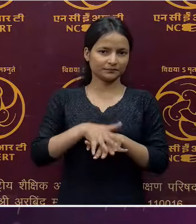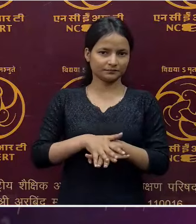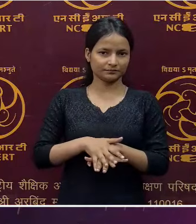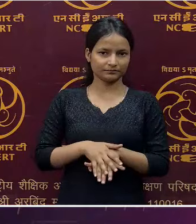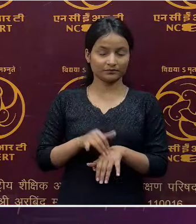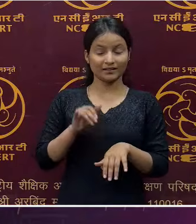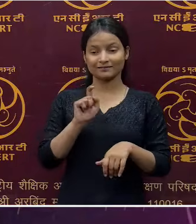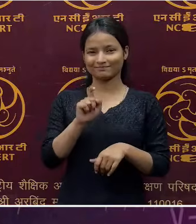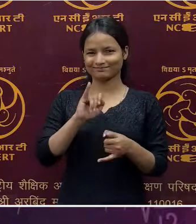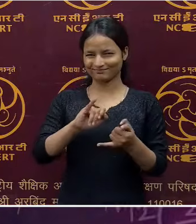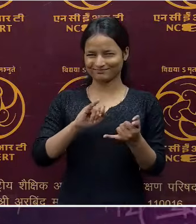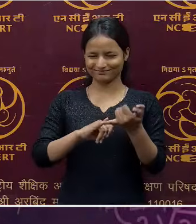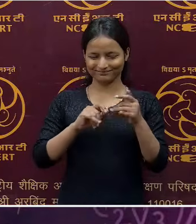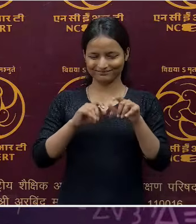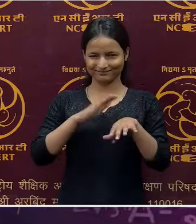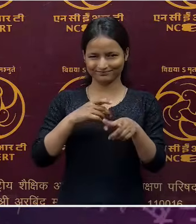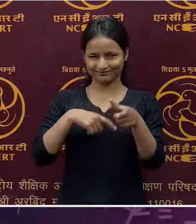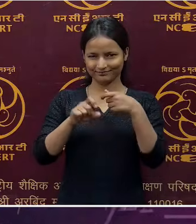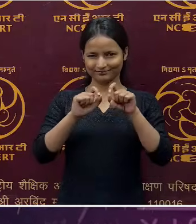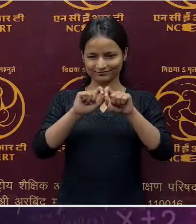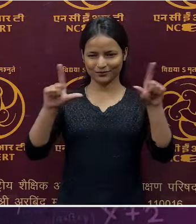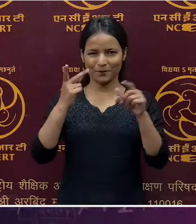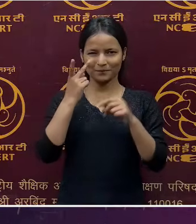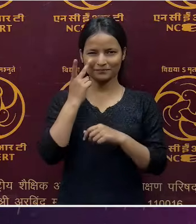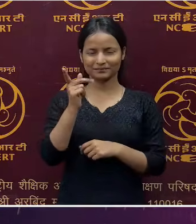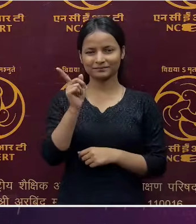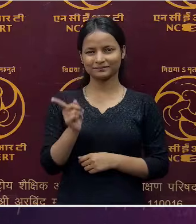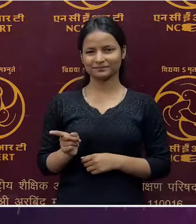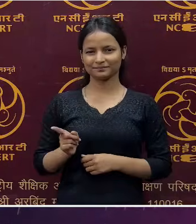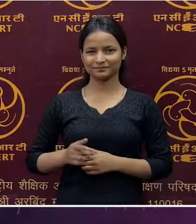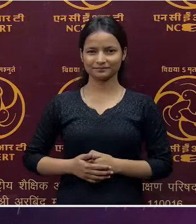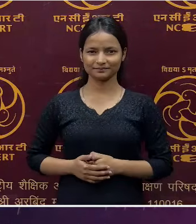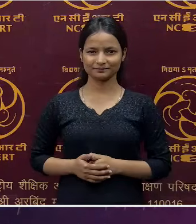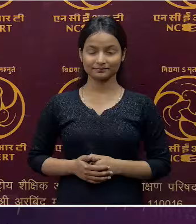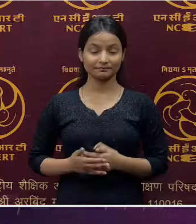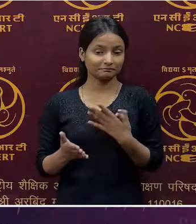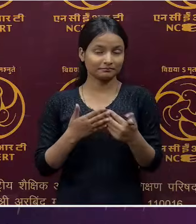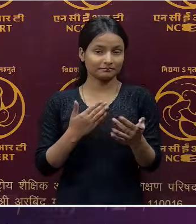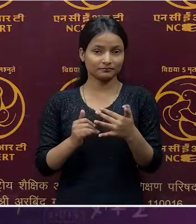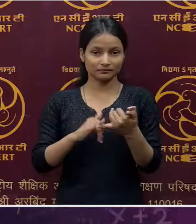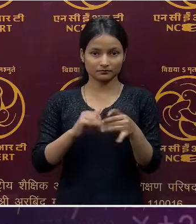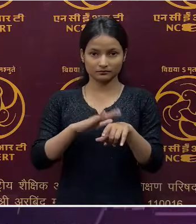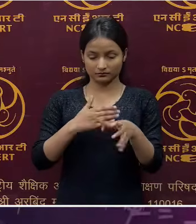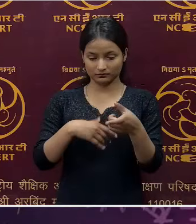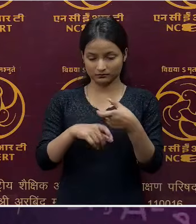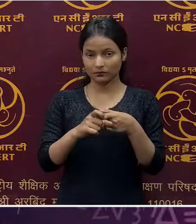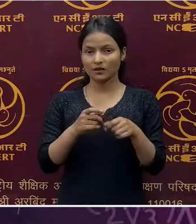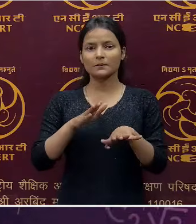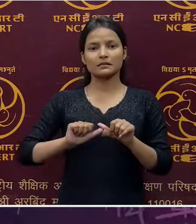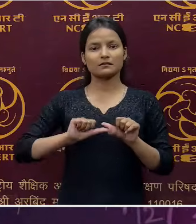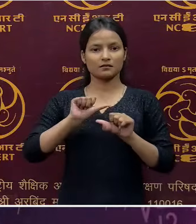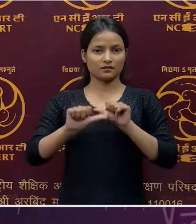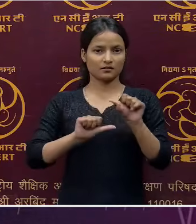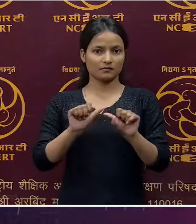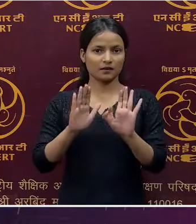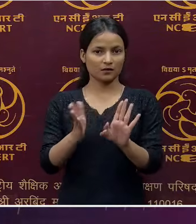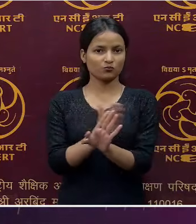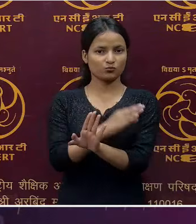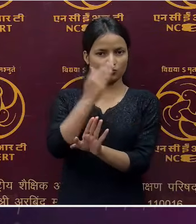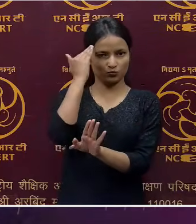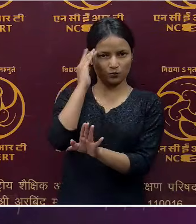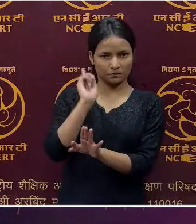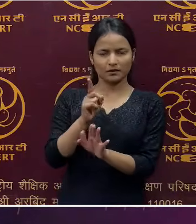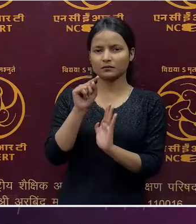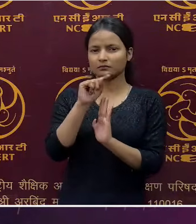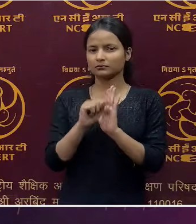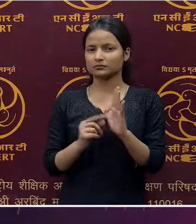part. Now whenever we are going to explore any simulation, there are some steps which we need to follow.